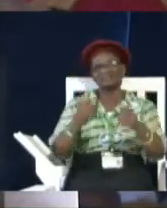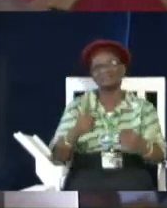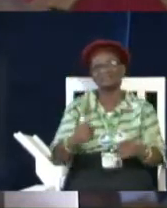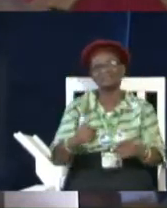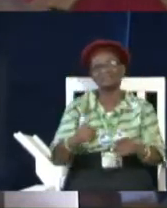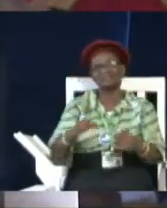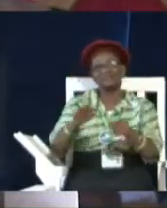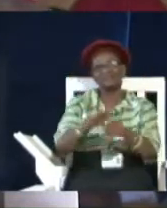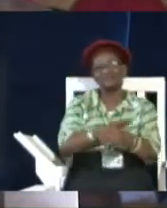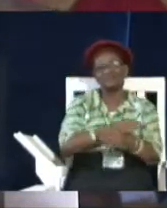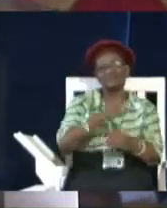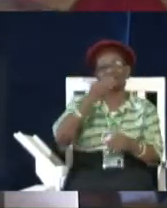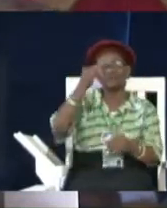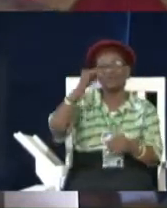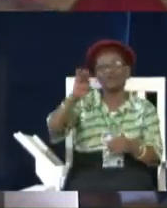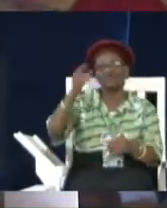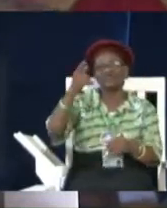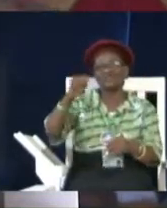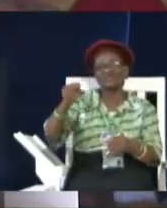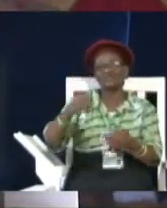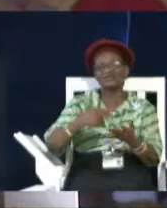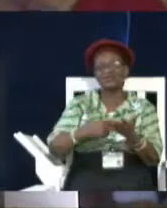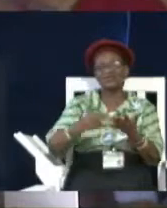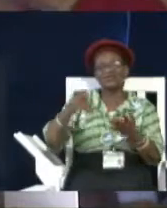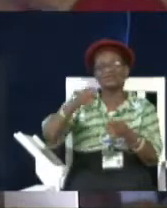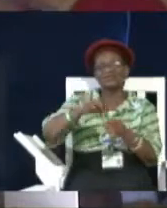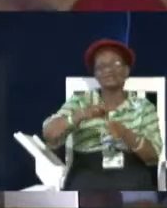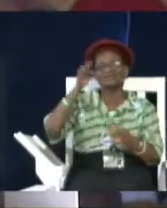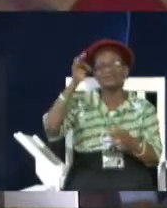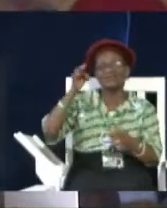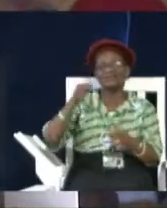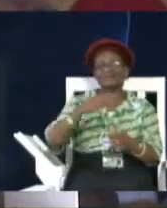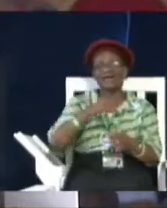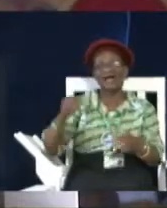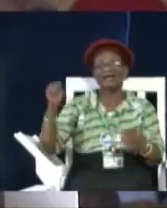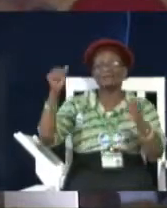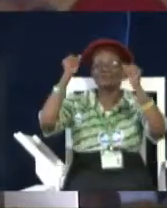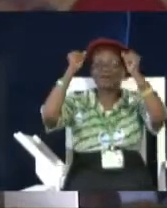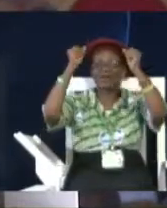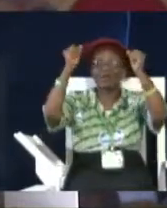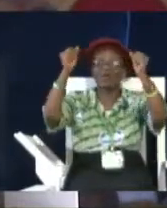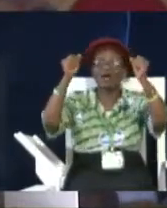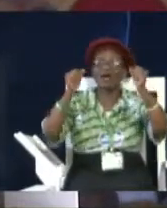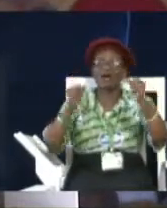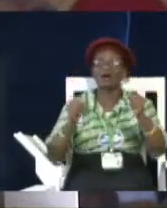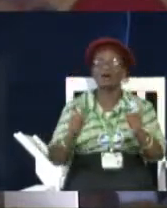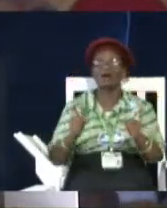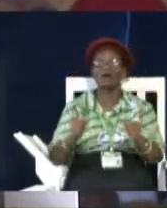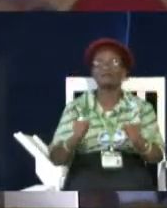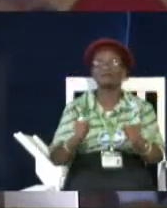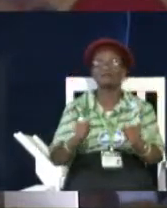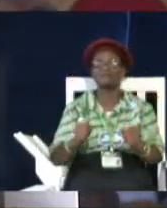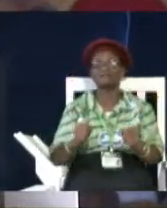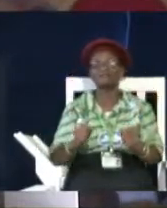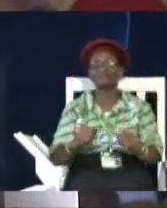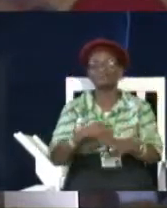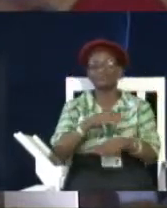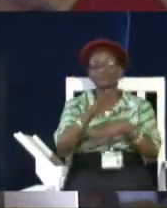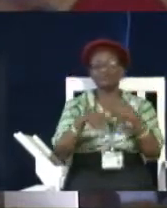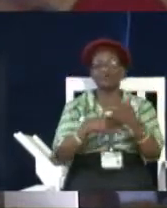Full of the Holy Spirit and power, all 7 of